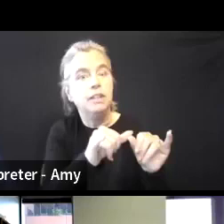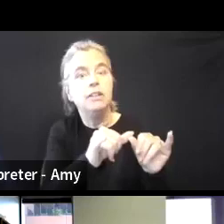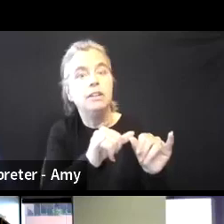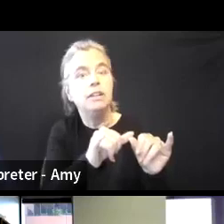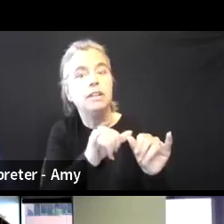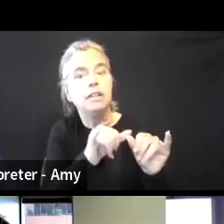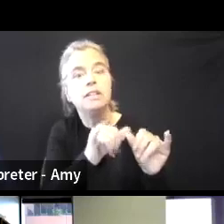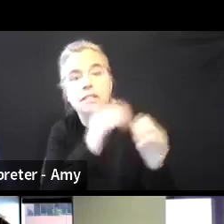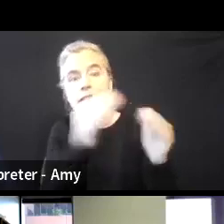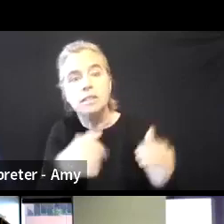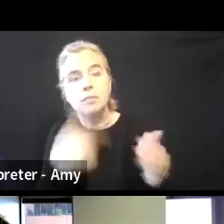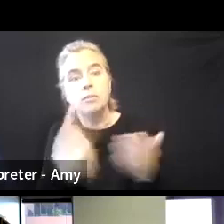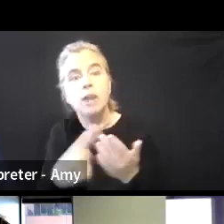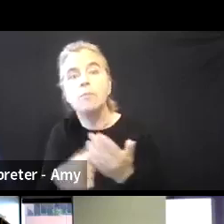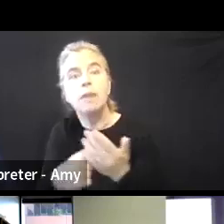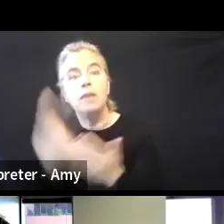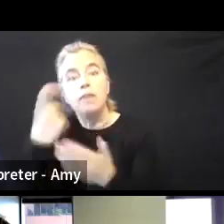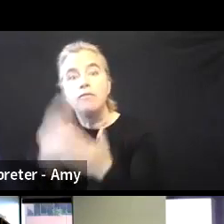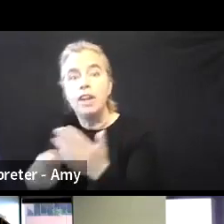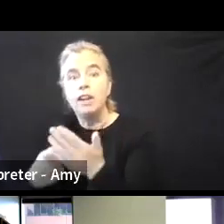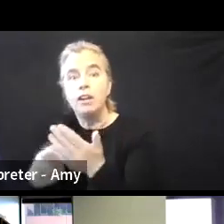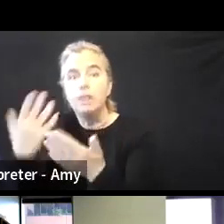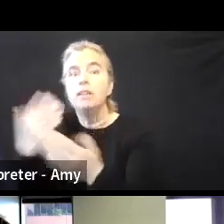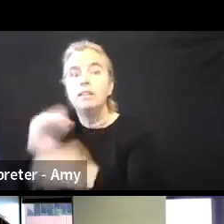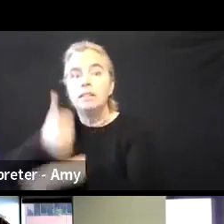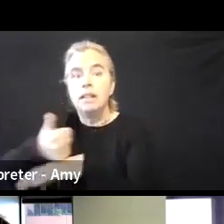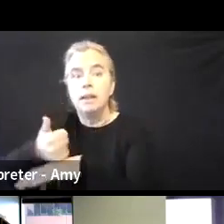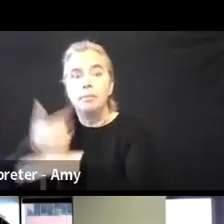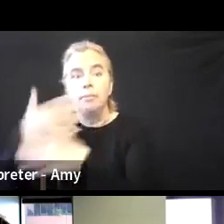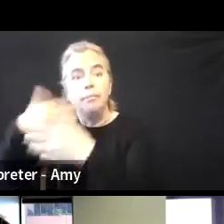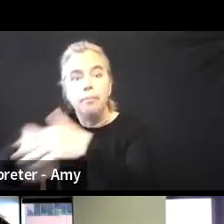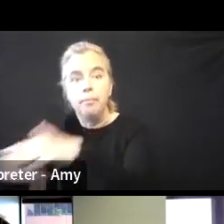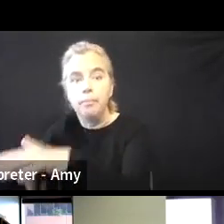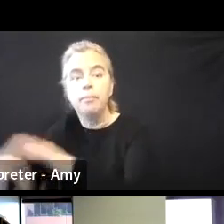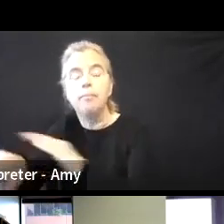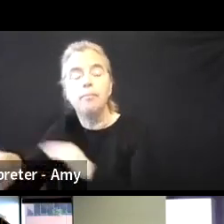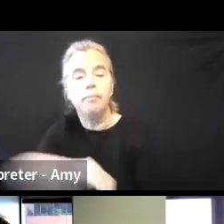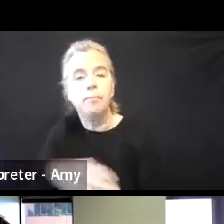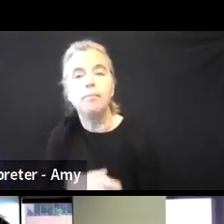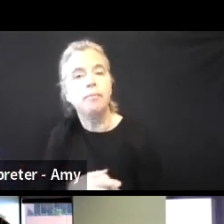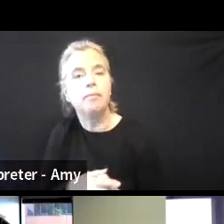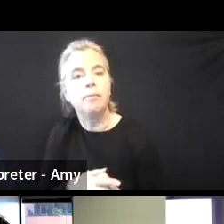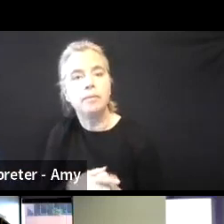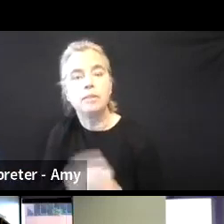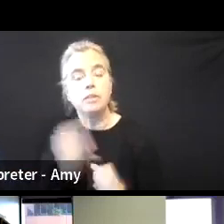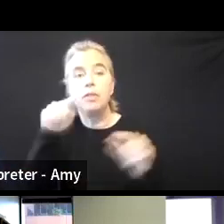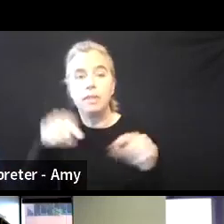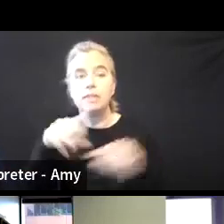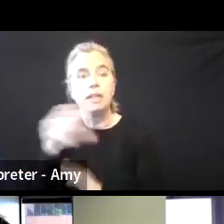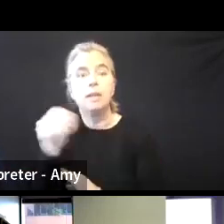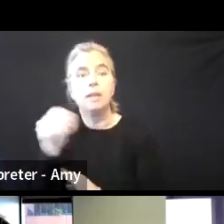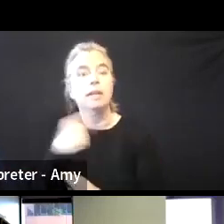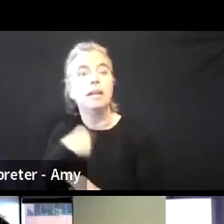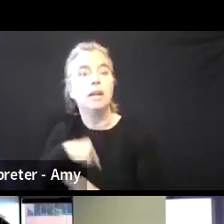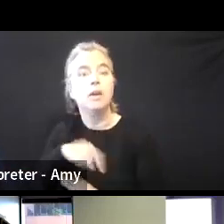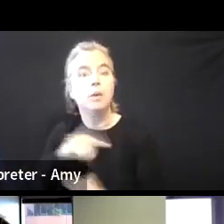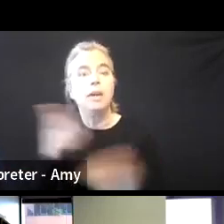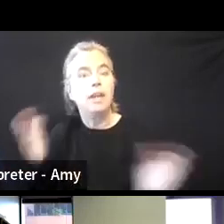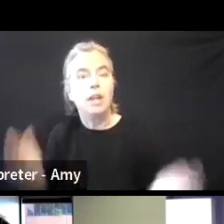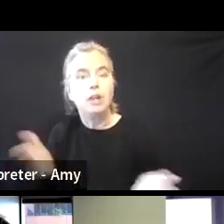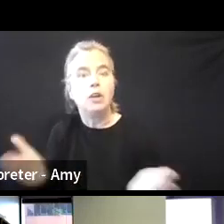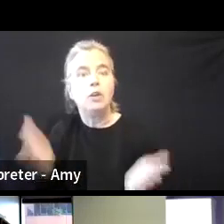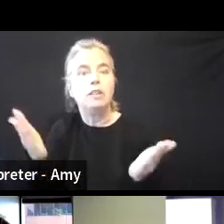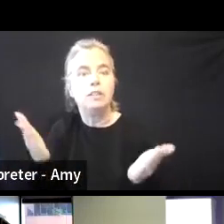fare integration. So those are the kind of things that as a company we're pushing very much. I am doing that